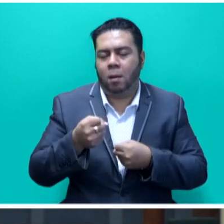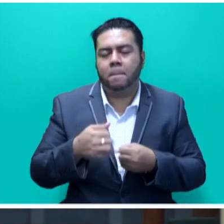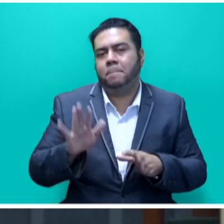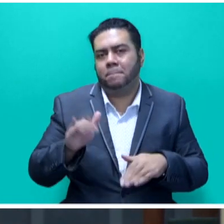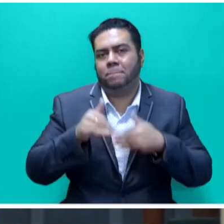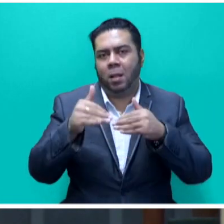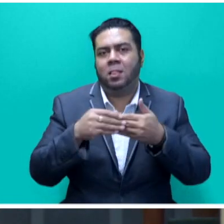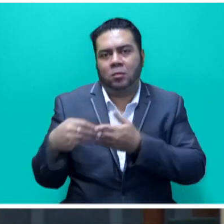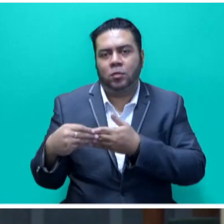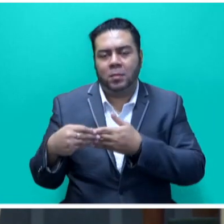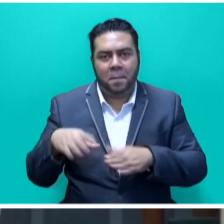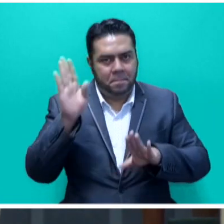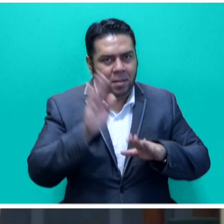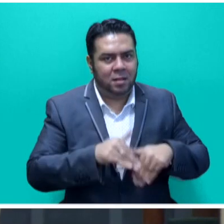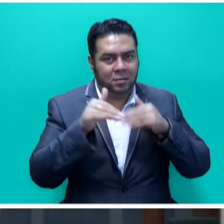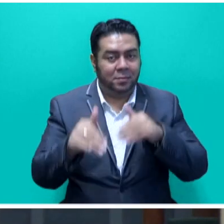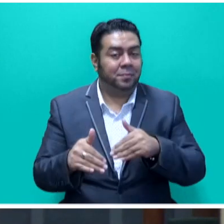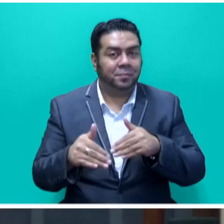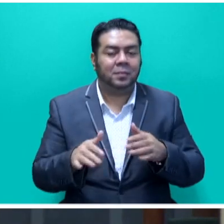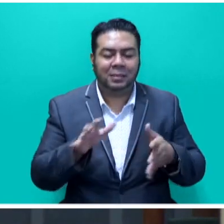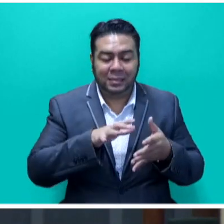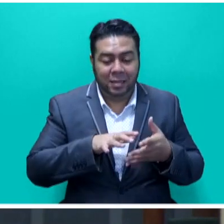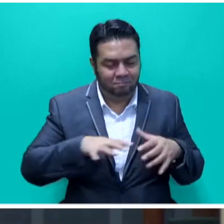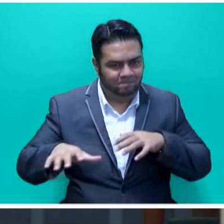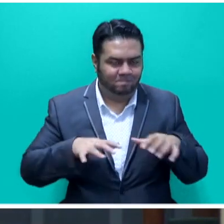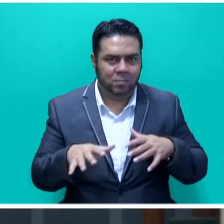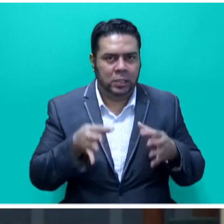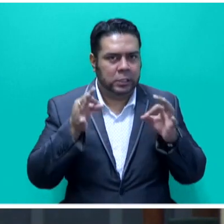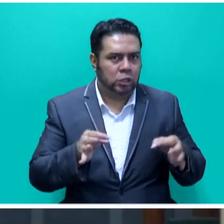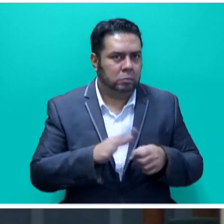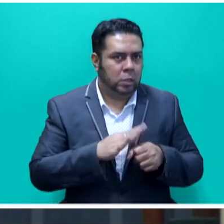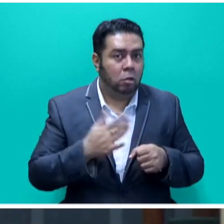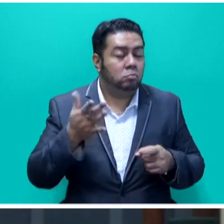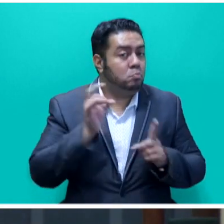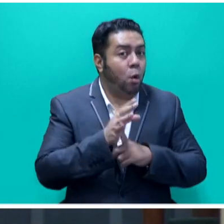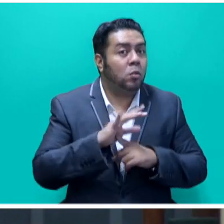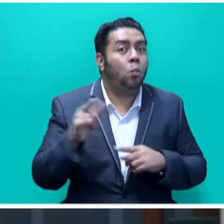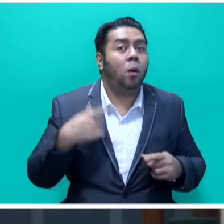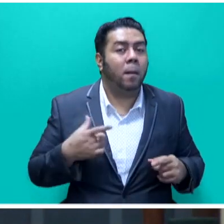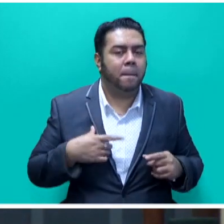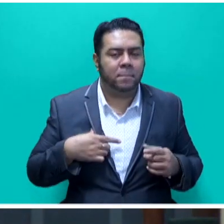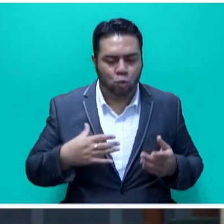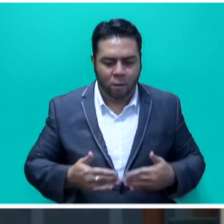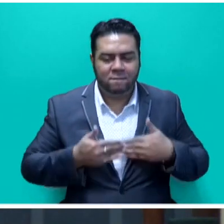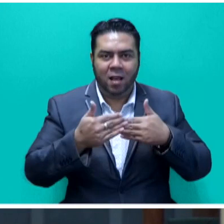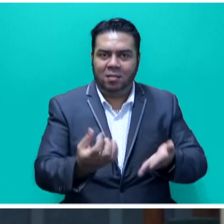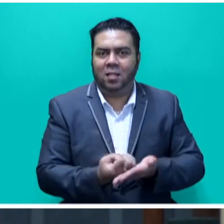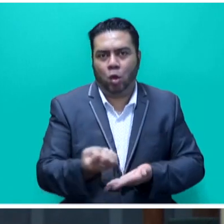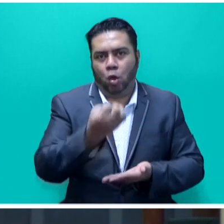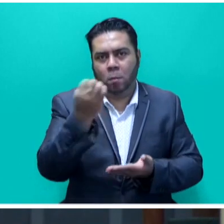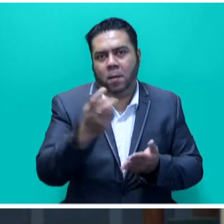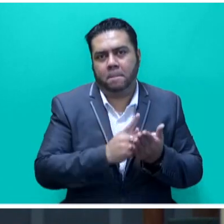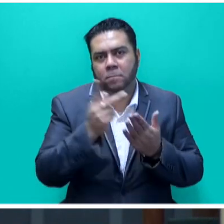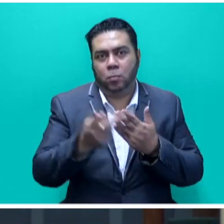participate actively in decision-making processes at all levels. This is also important for advancing economic, social, and political